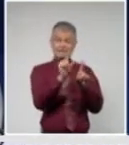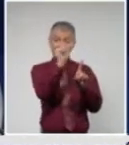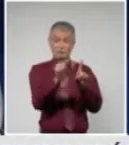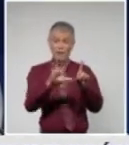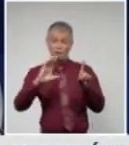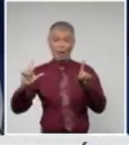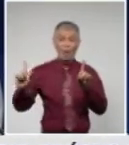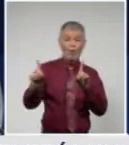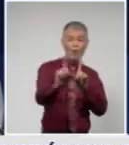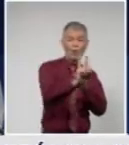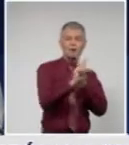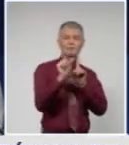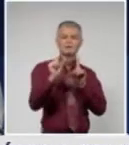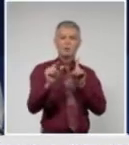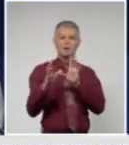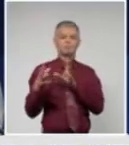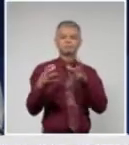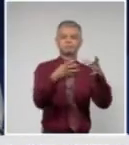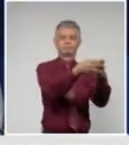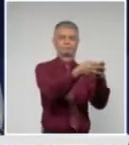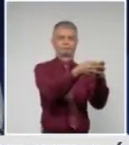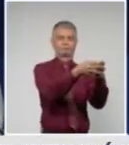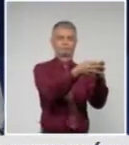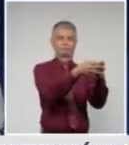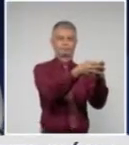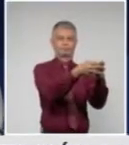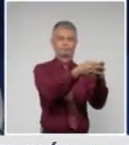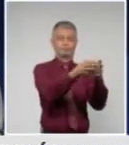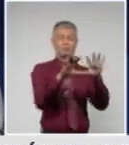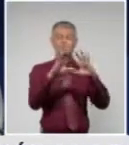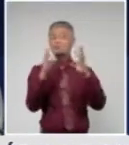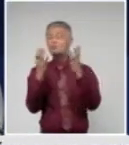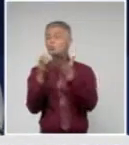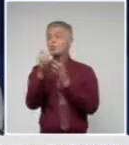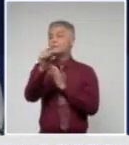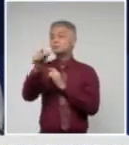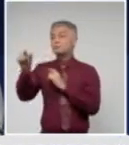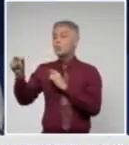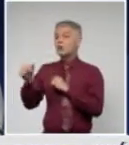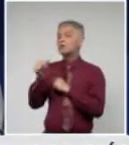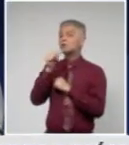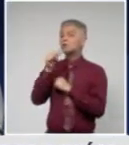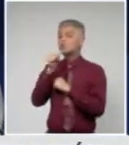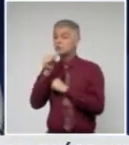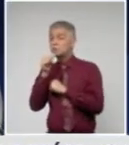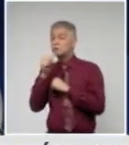928 in Havana's Hygiene, Epidemiology and Microbiology Center,